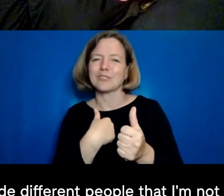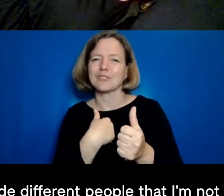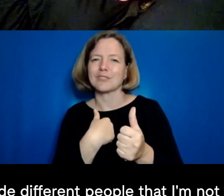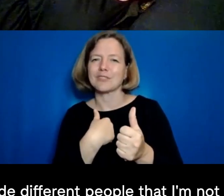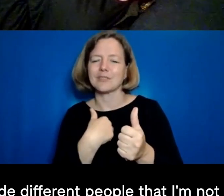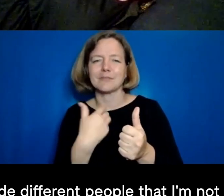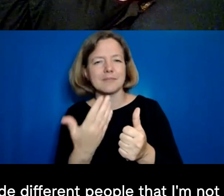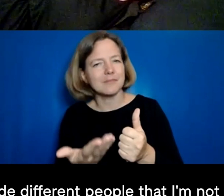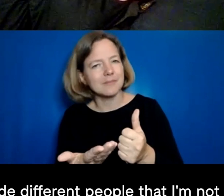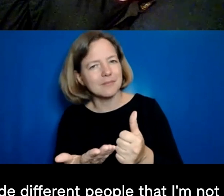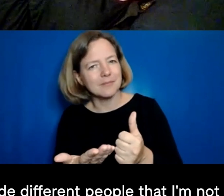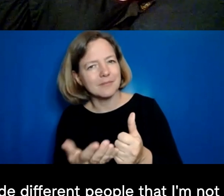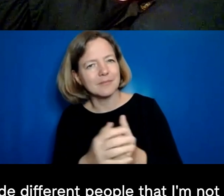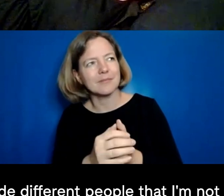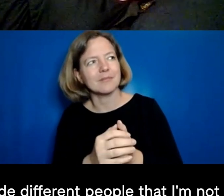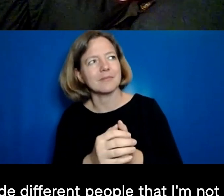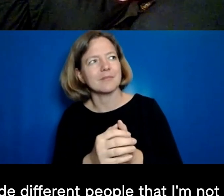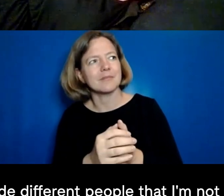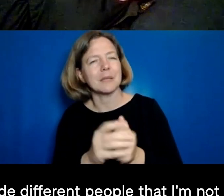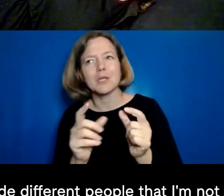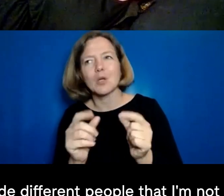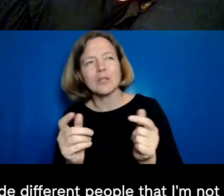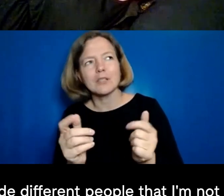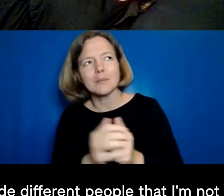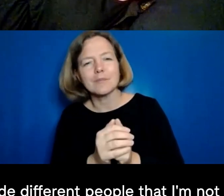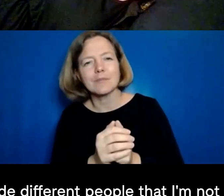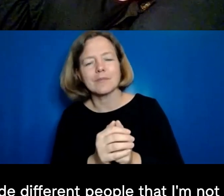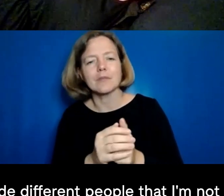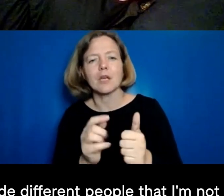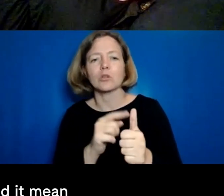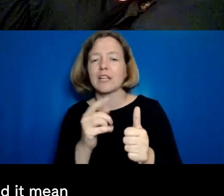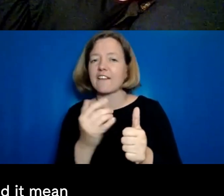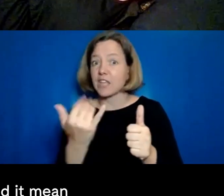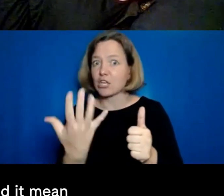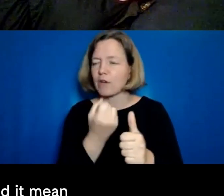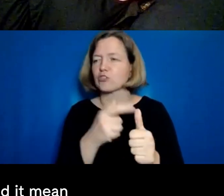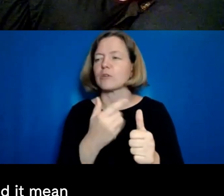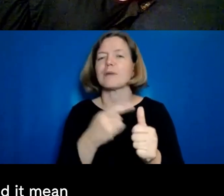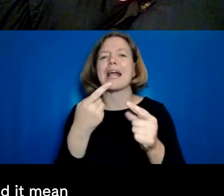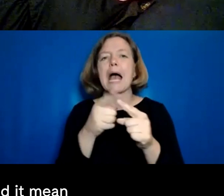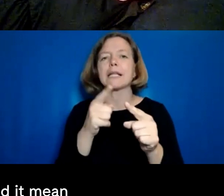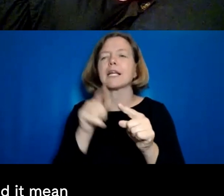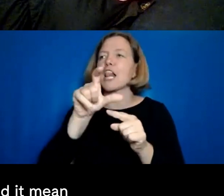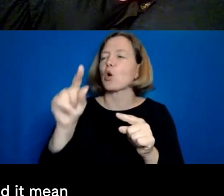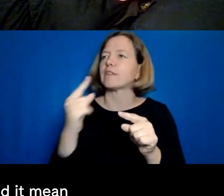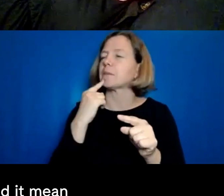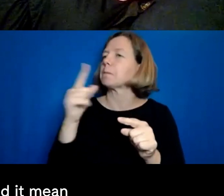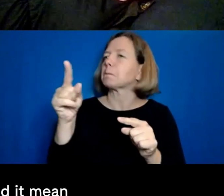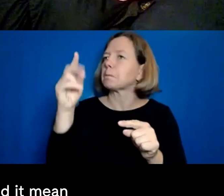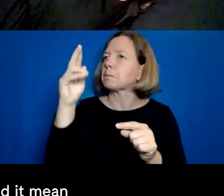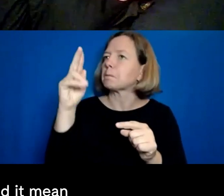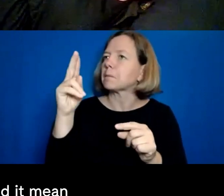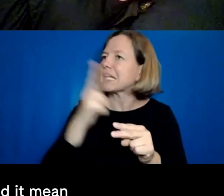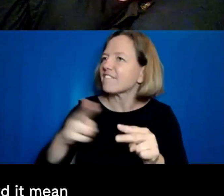include different people that I'm not used to collaborating with, or what would it mean to incorporate access